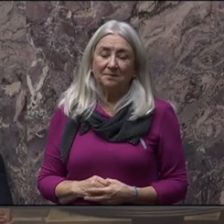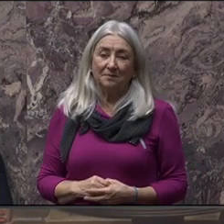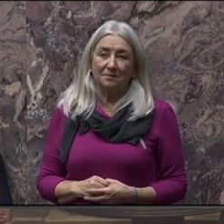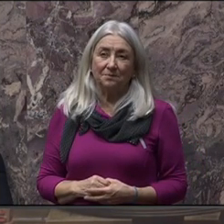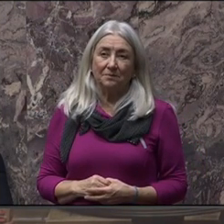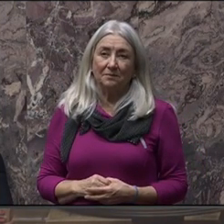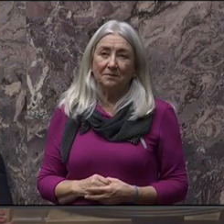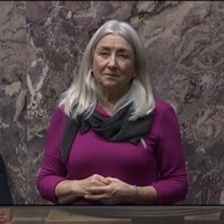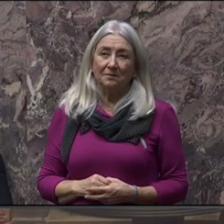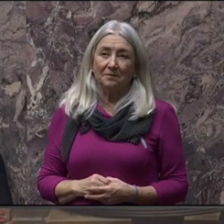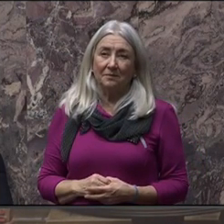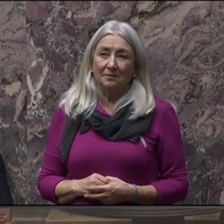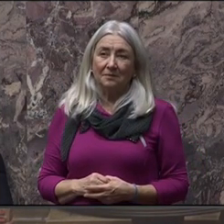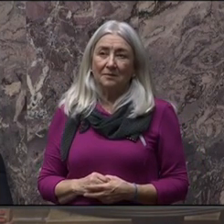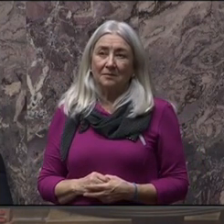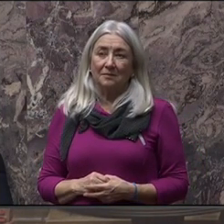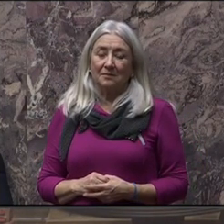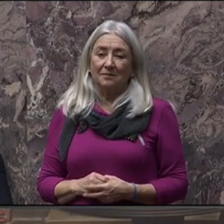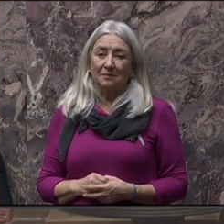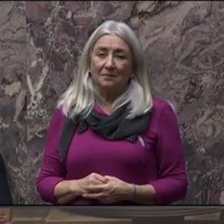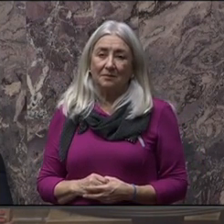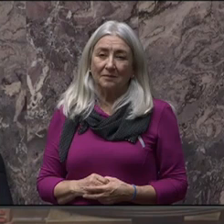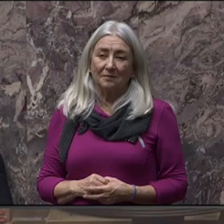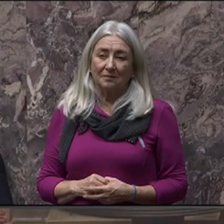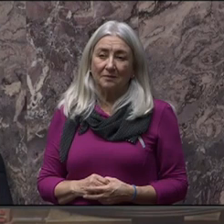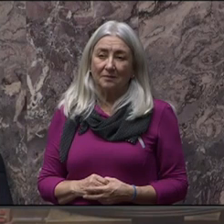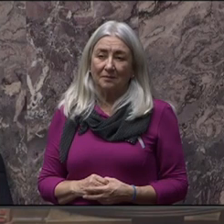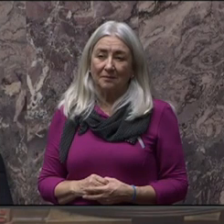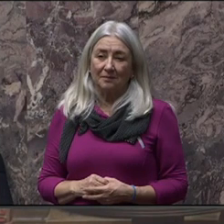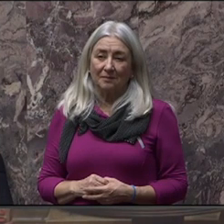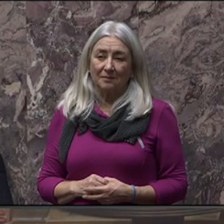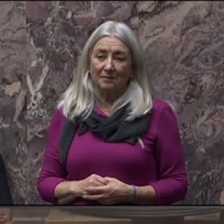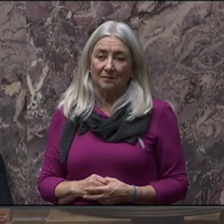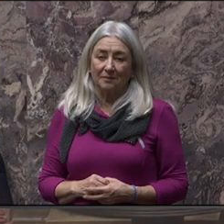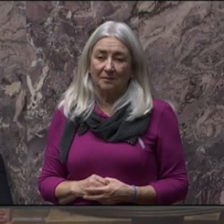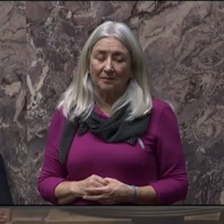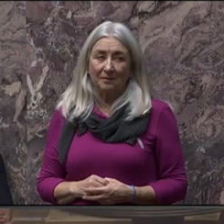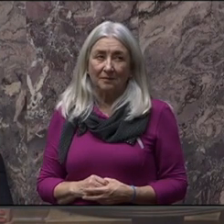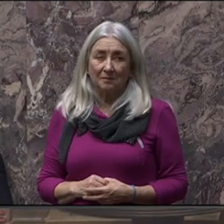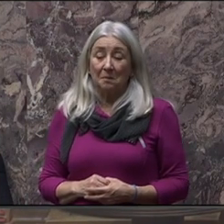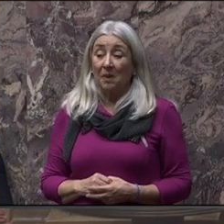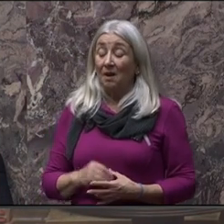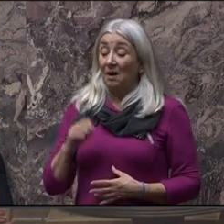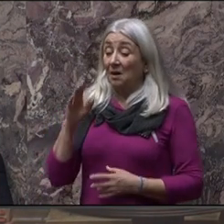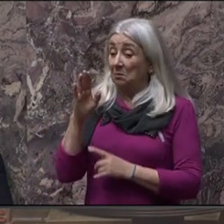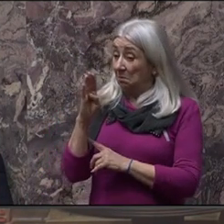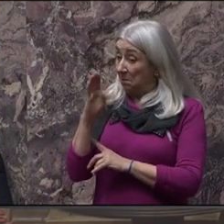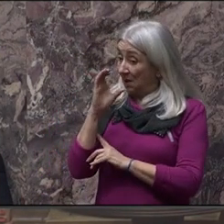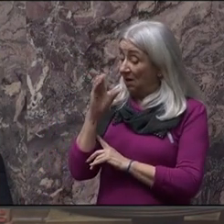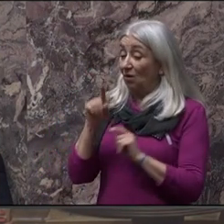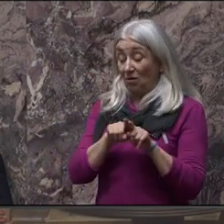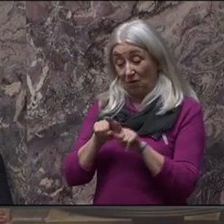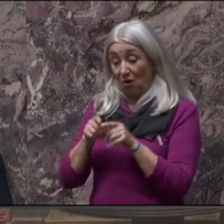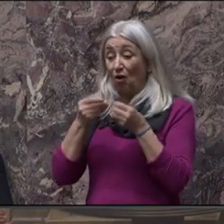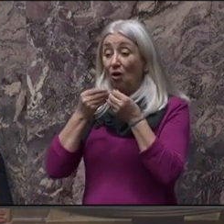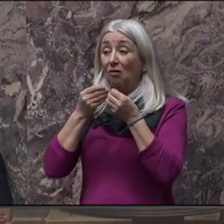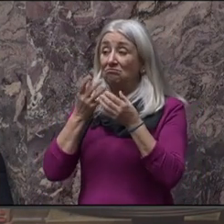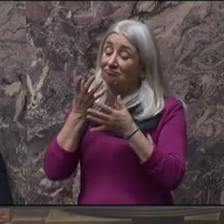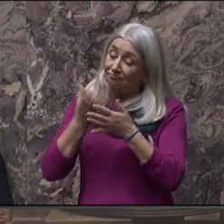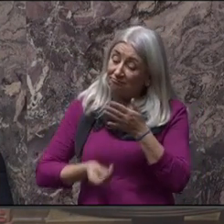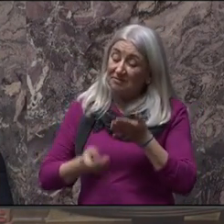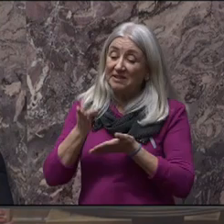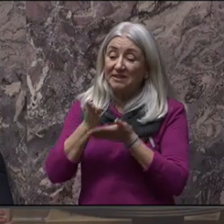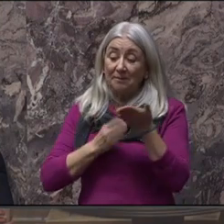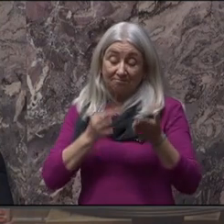Baines, David Strangeway, and David Holmberg. British Columbia lost First Nation leaders